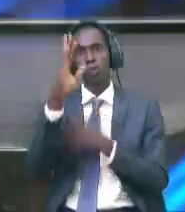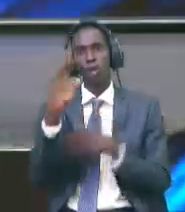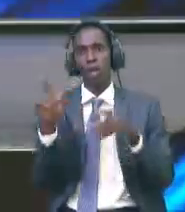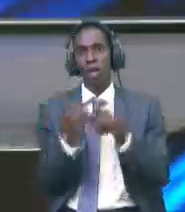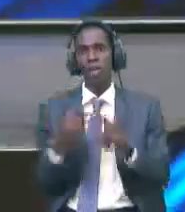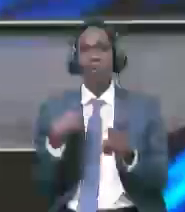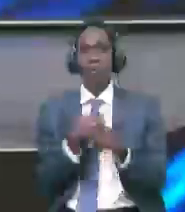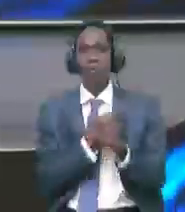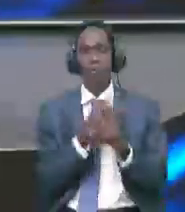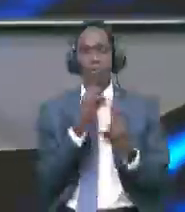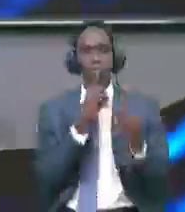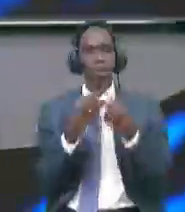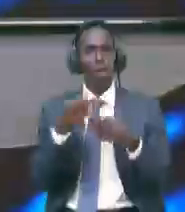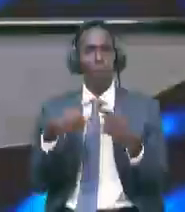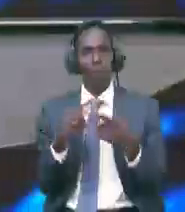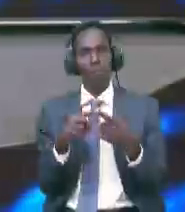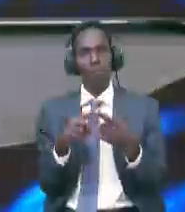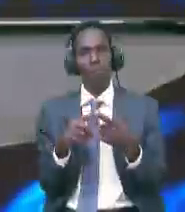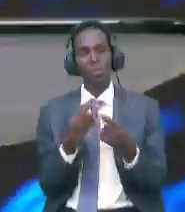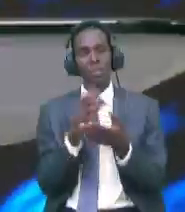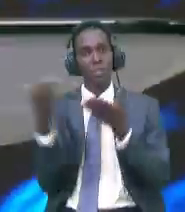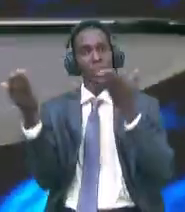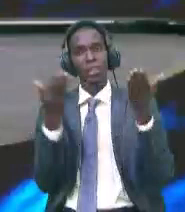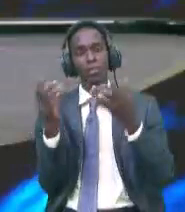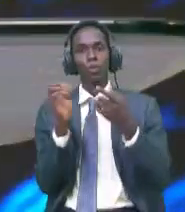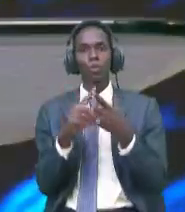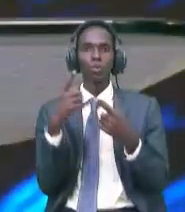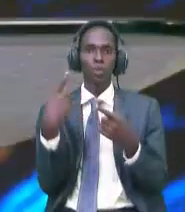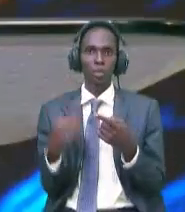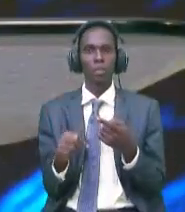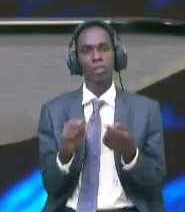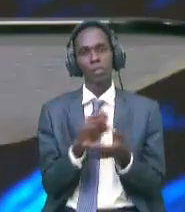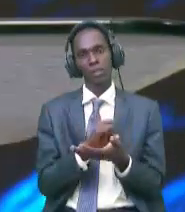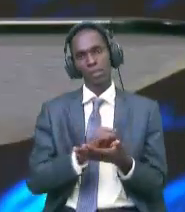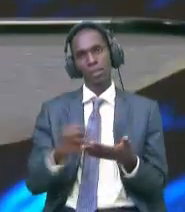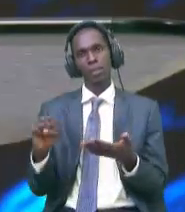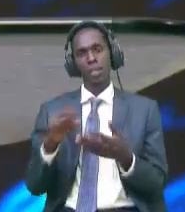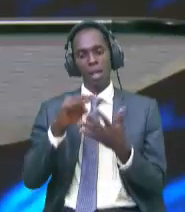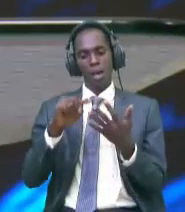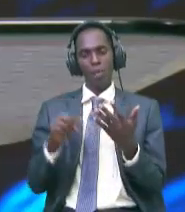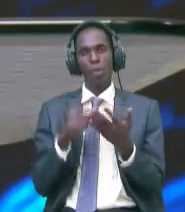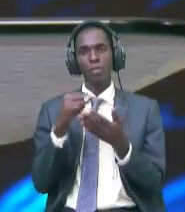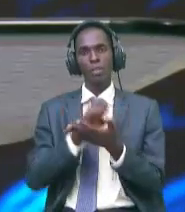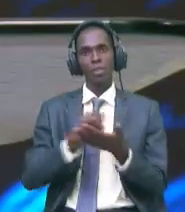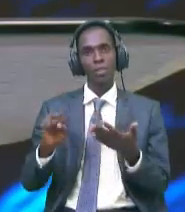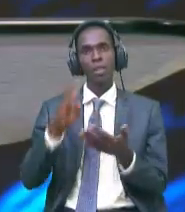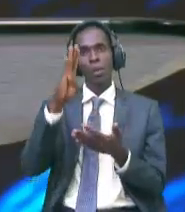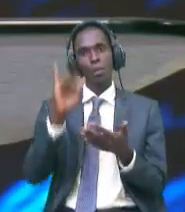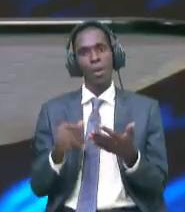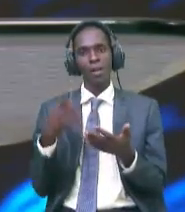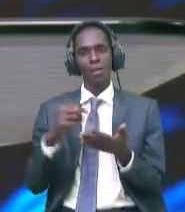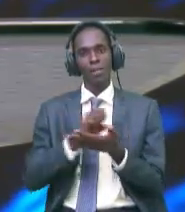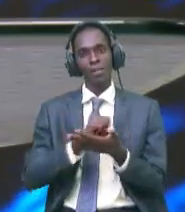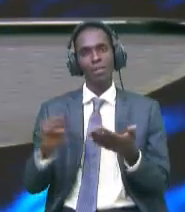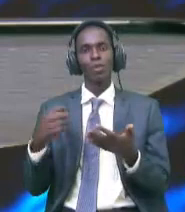talk about service to the saints, among the saints, by the saints,